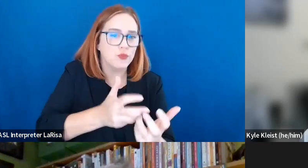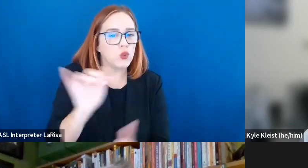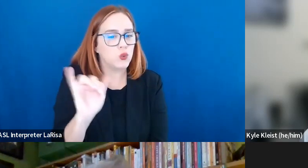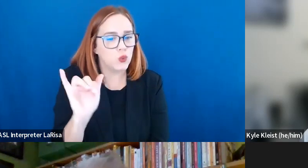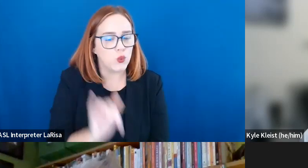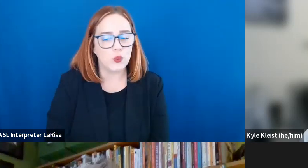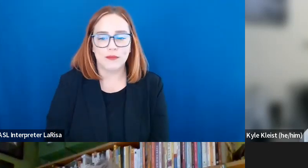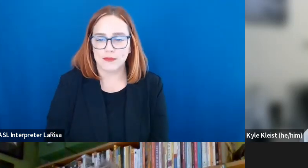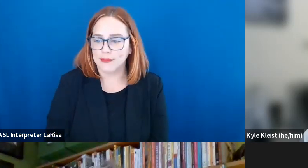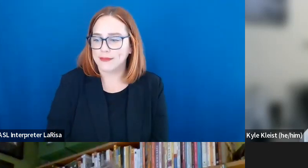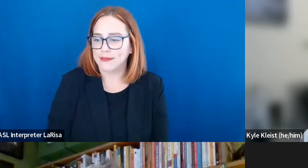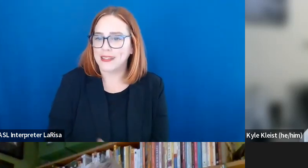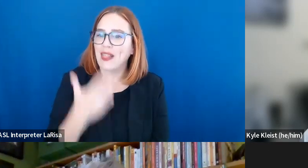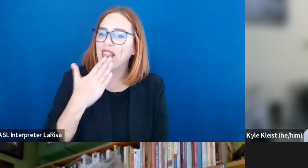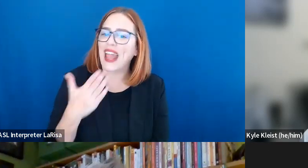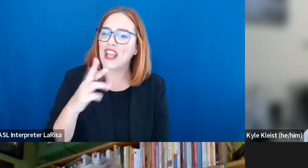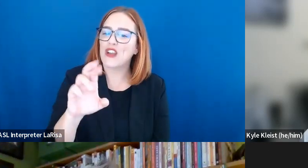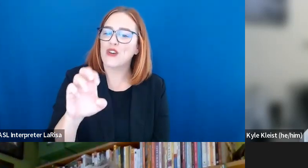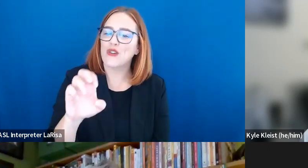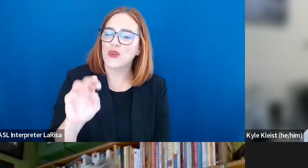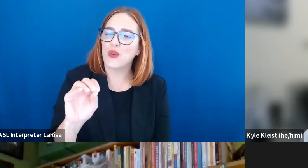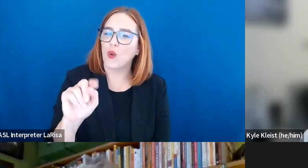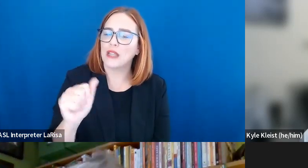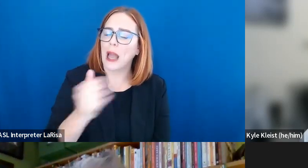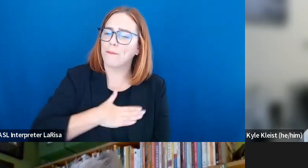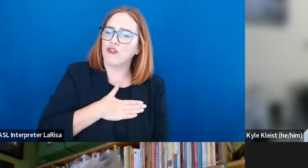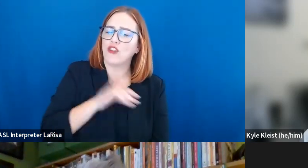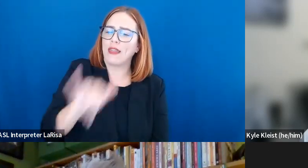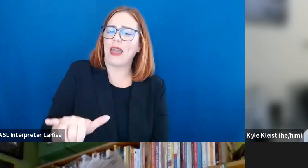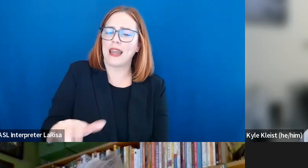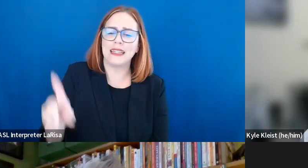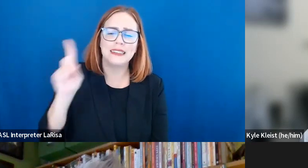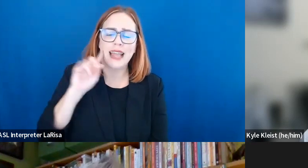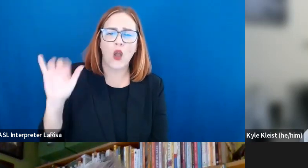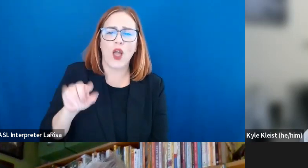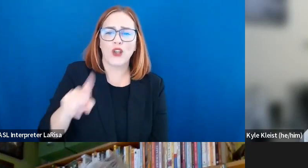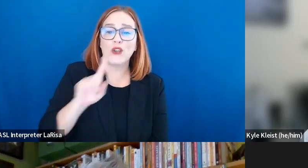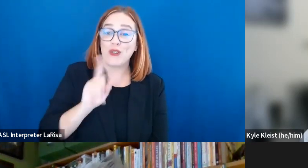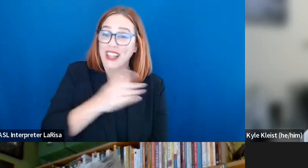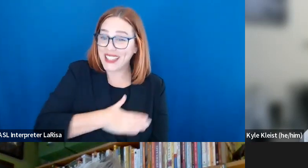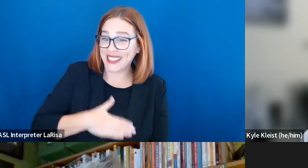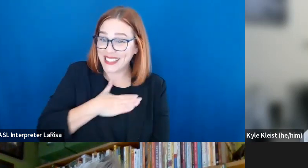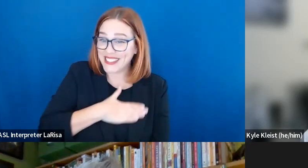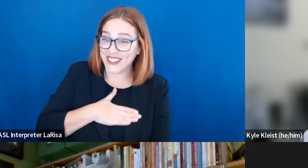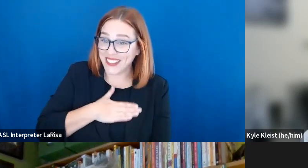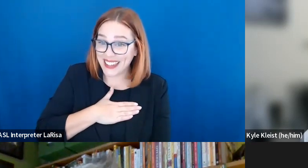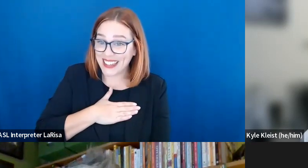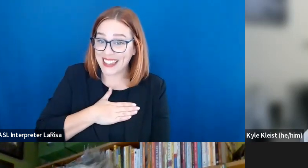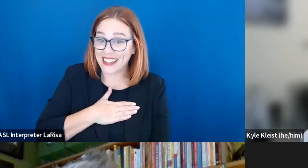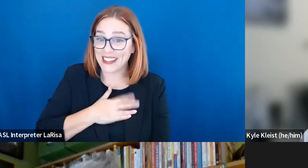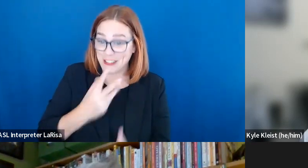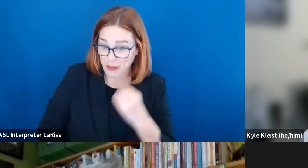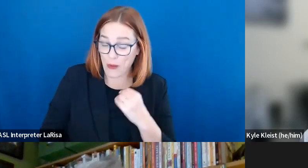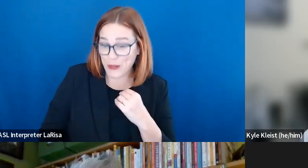Thank you, Renata. I appreciate that. So how do you measure? It sounds like you're really enjoying the group, and that's always